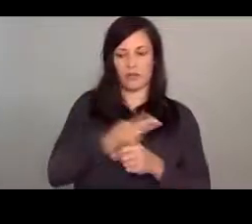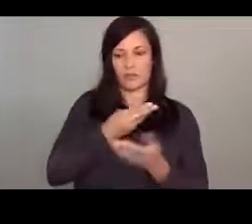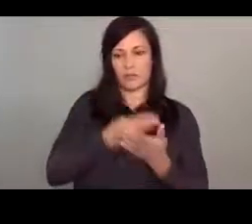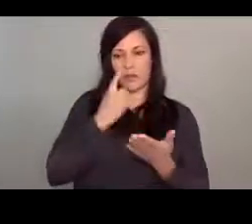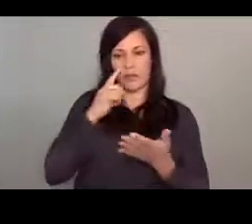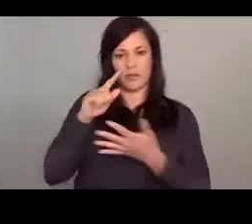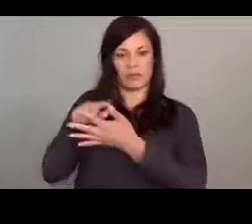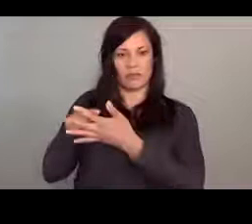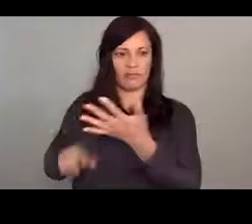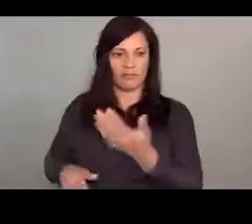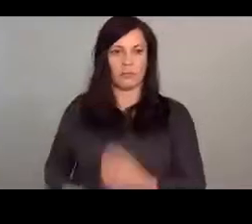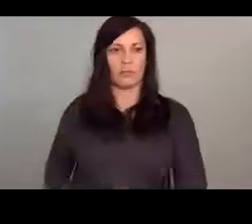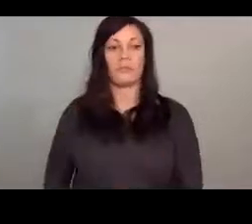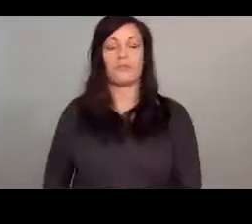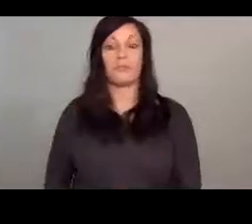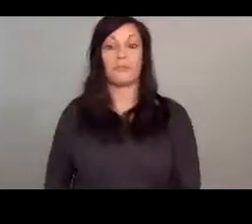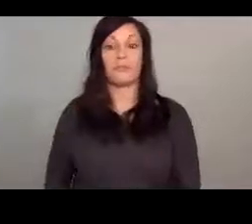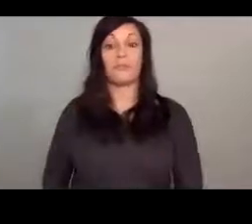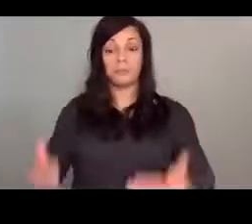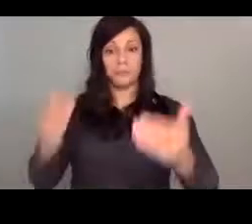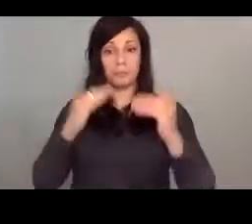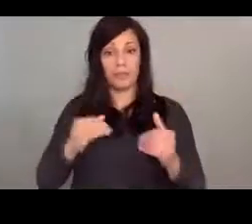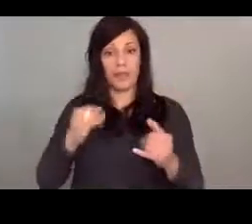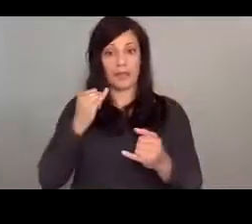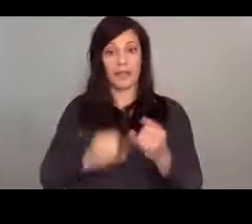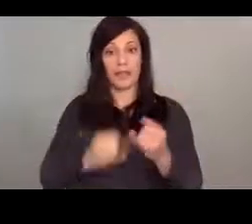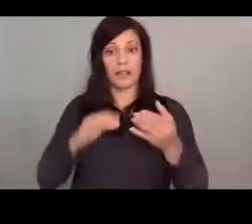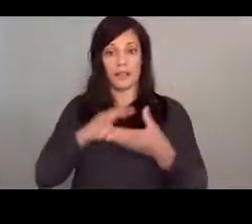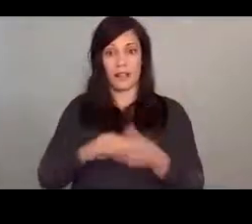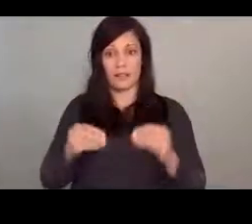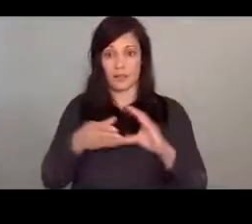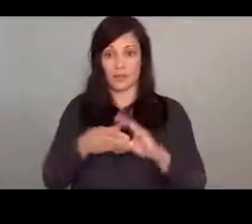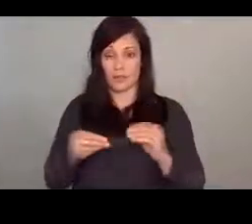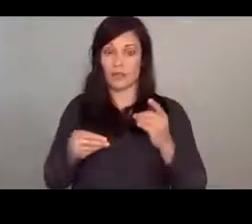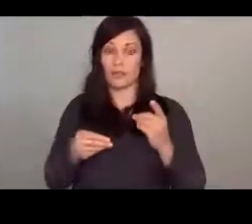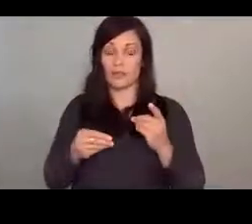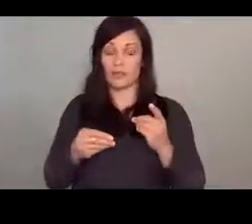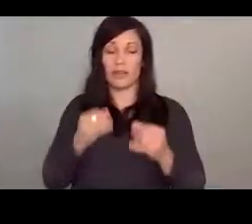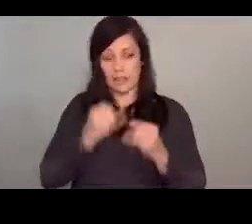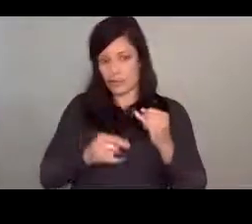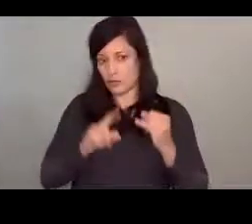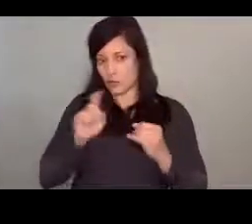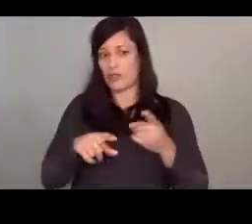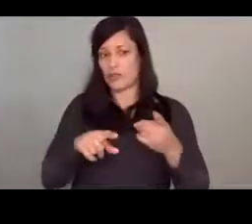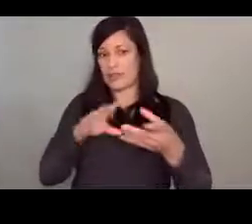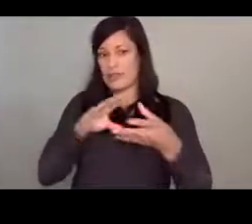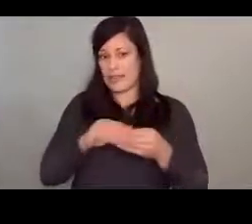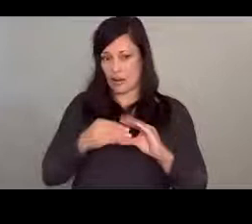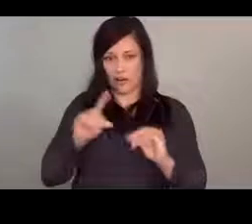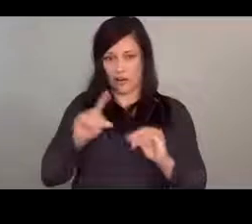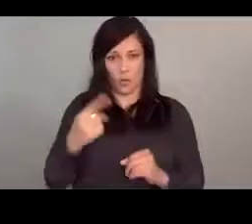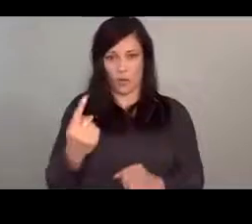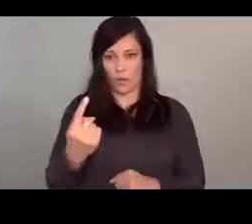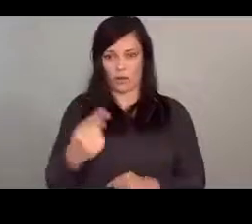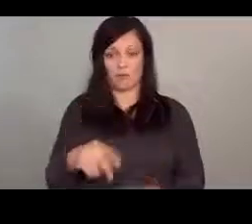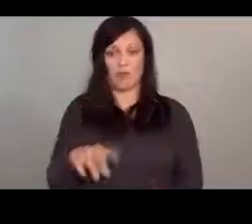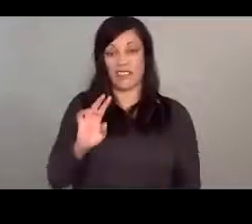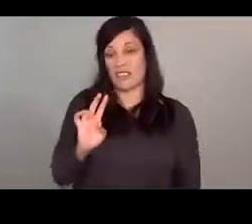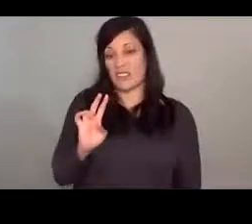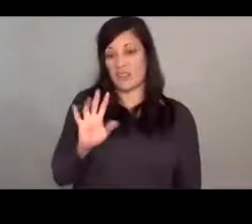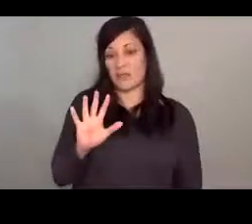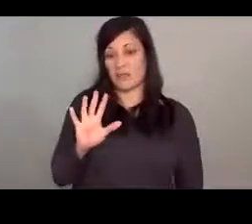then finally, we just get to our last question, which is the only narrative question, and it's 75 words or